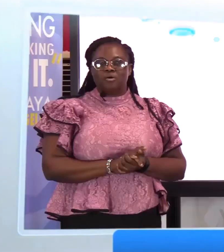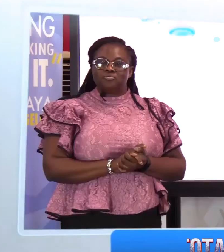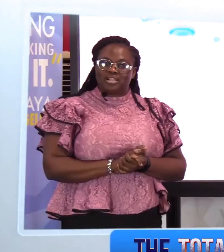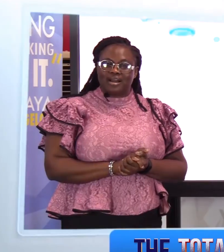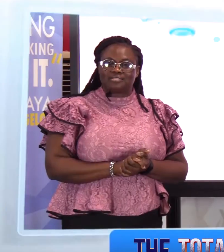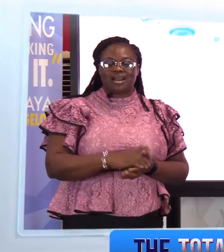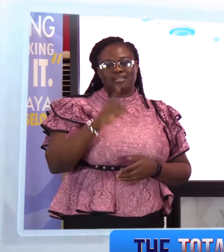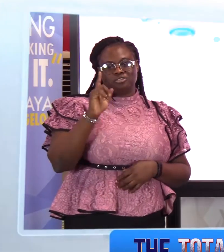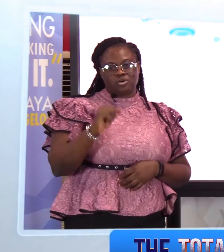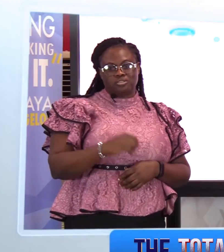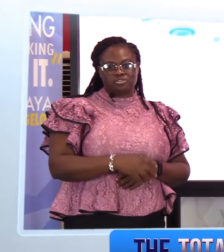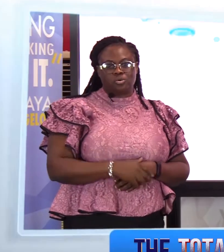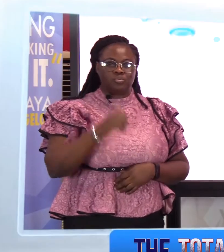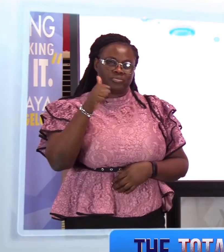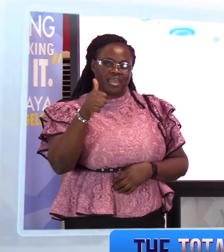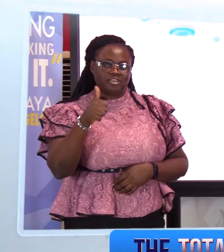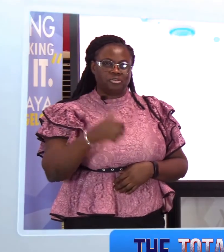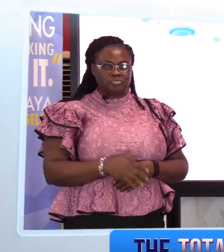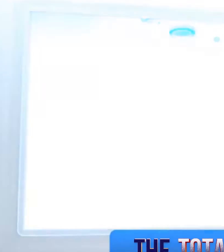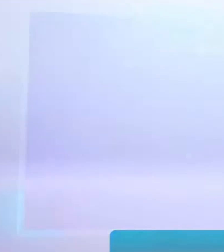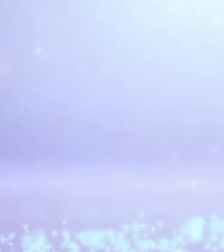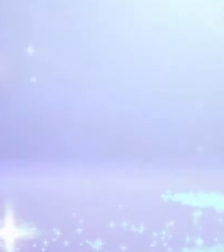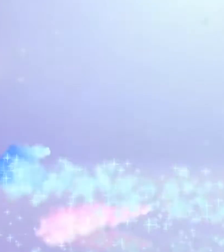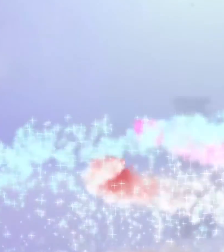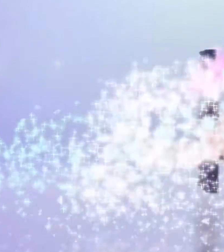Sit down, relax, and enjoy the show. Thank you.